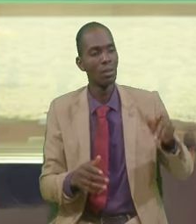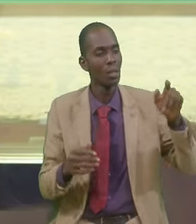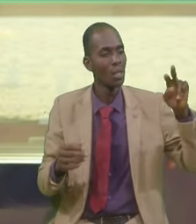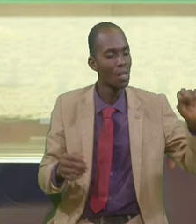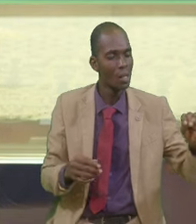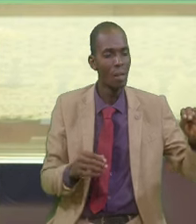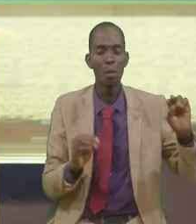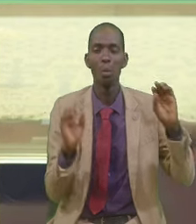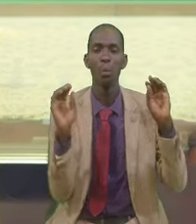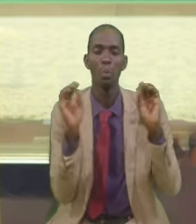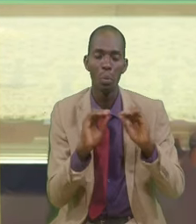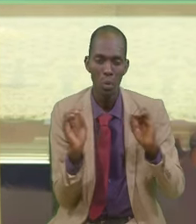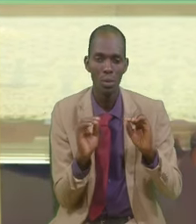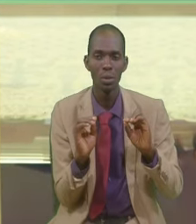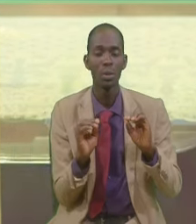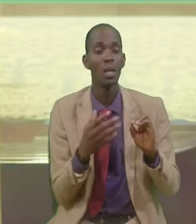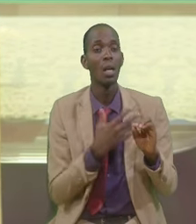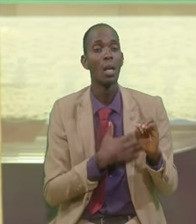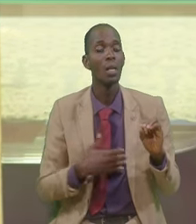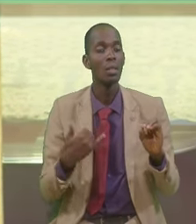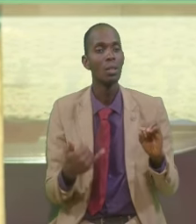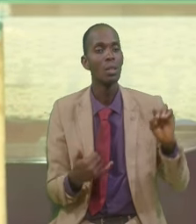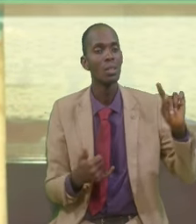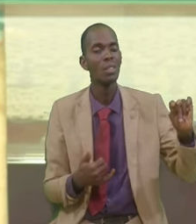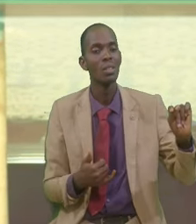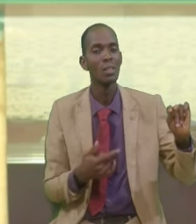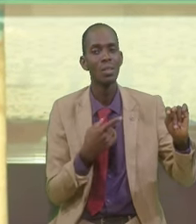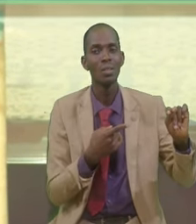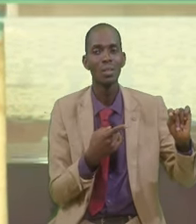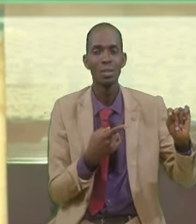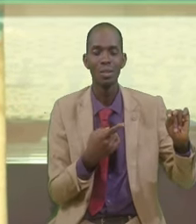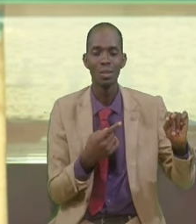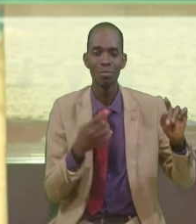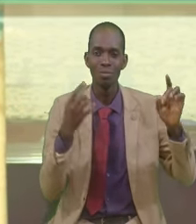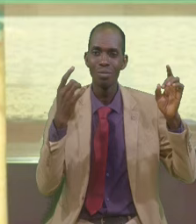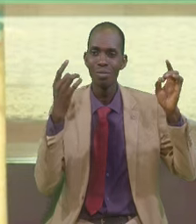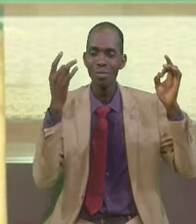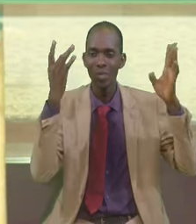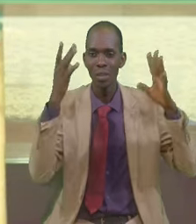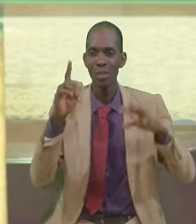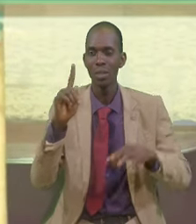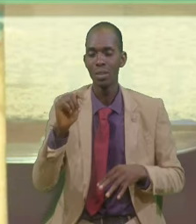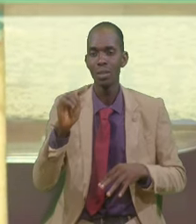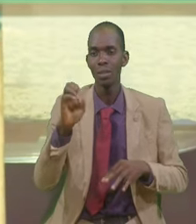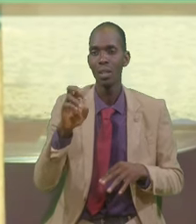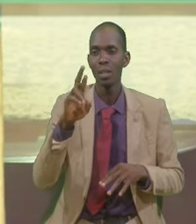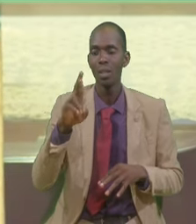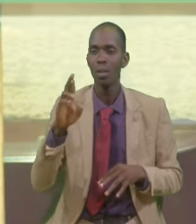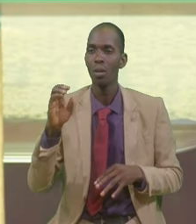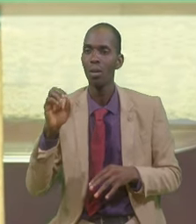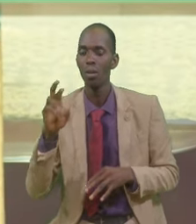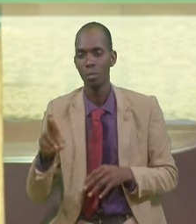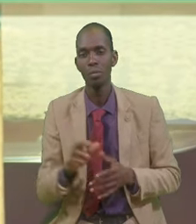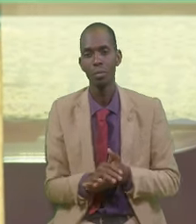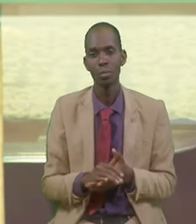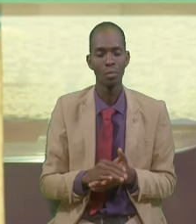giant of nothingness, the giant of terror, they terrified. Because look at